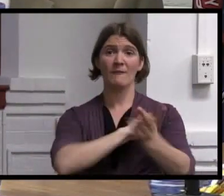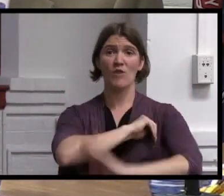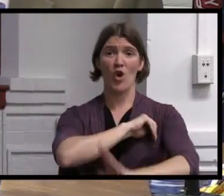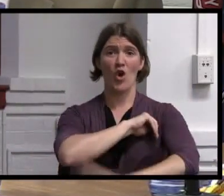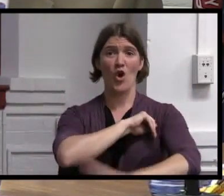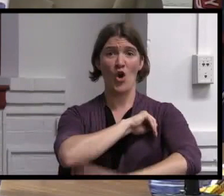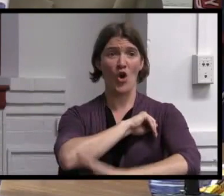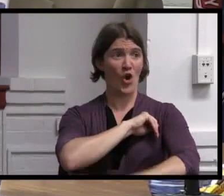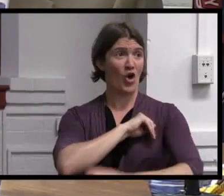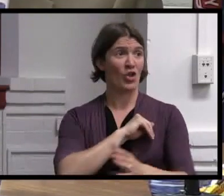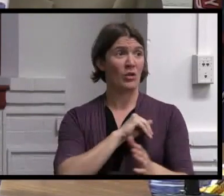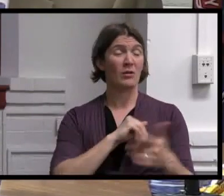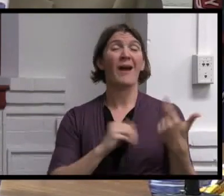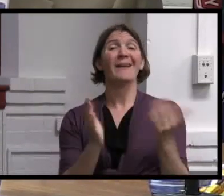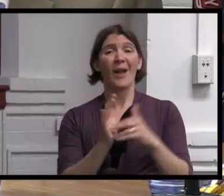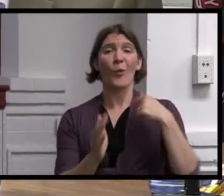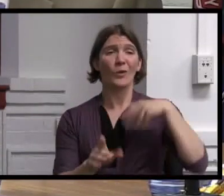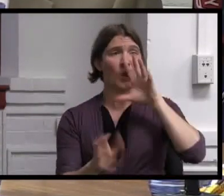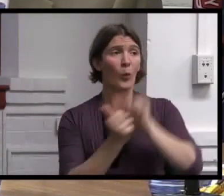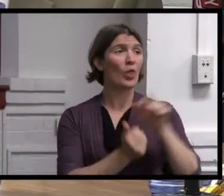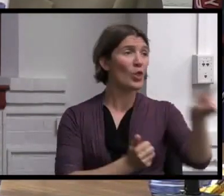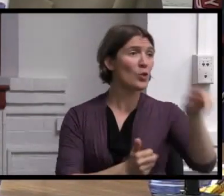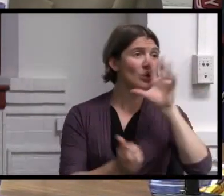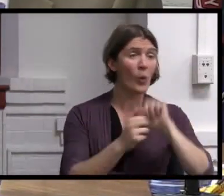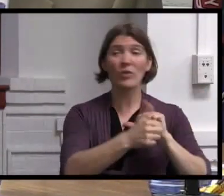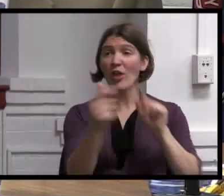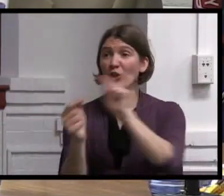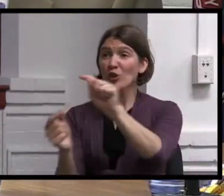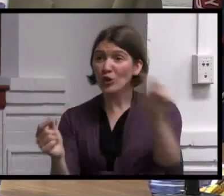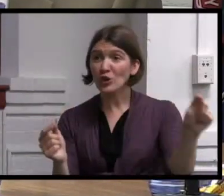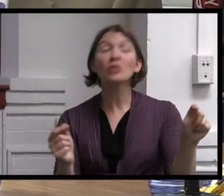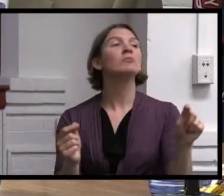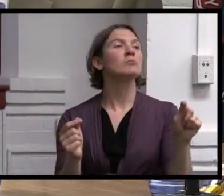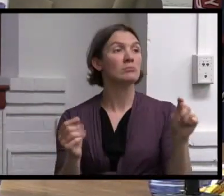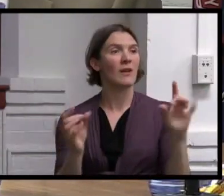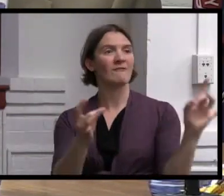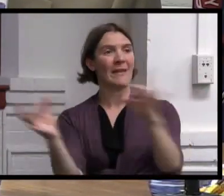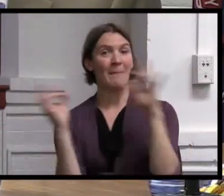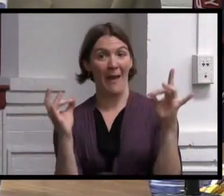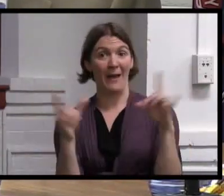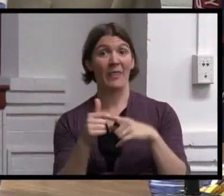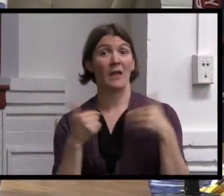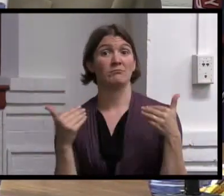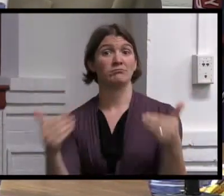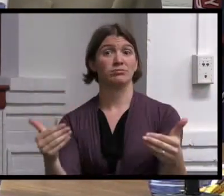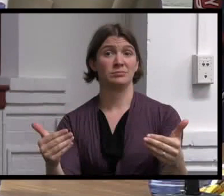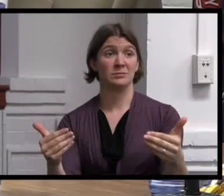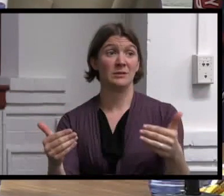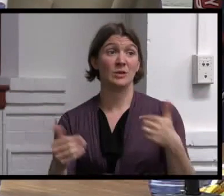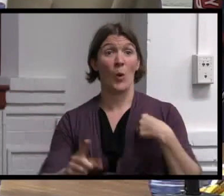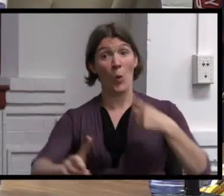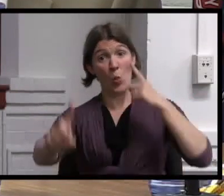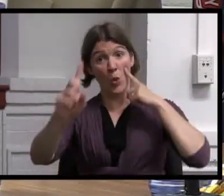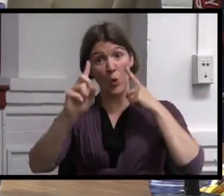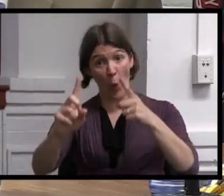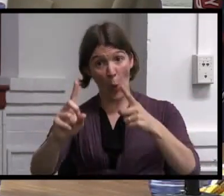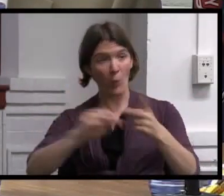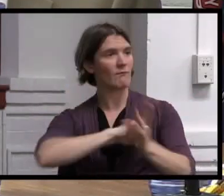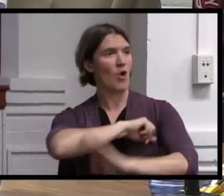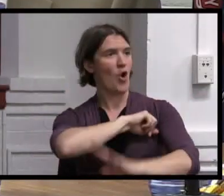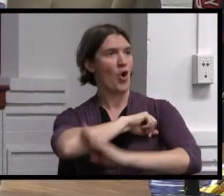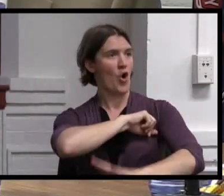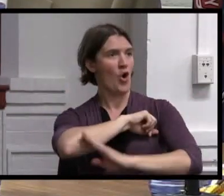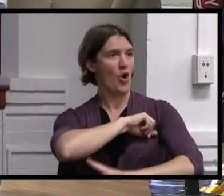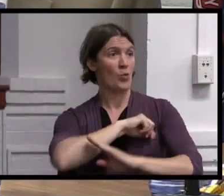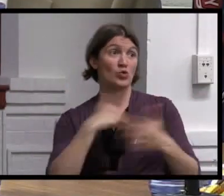he's been able to talk about to different stakeholders and people in the community. Mm-hmm. So we're on target to do